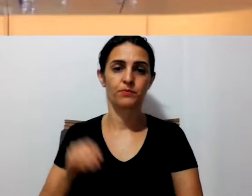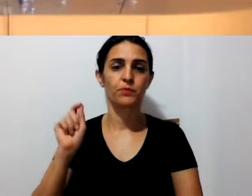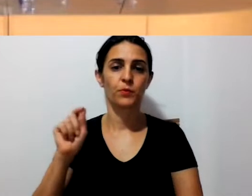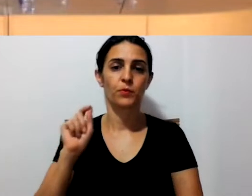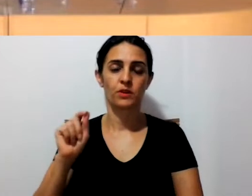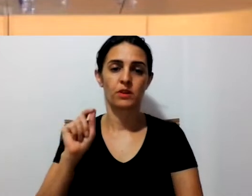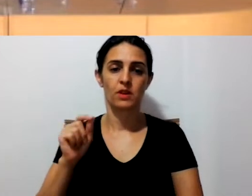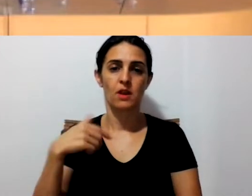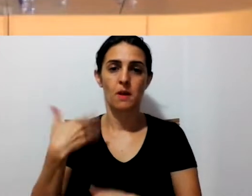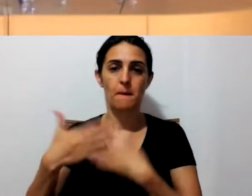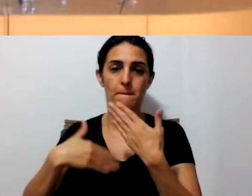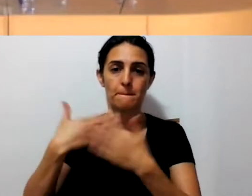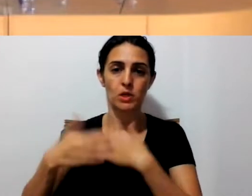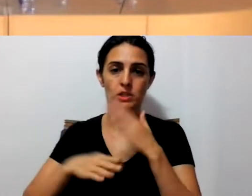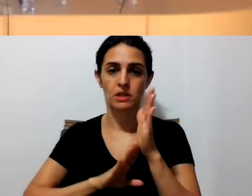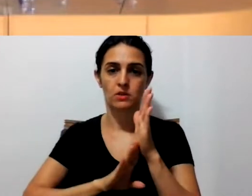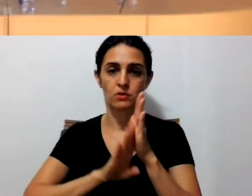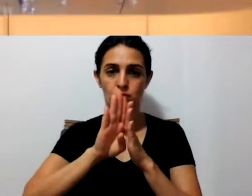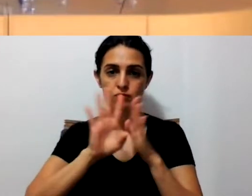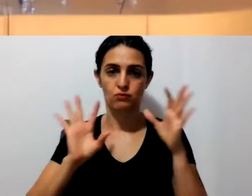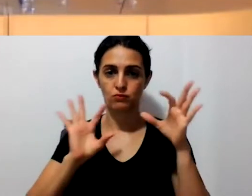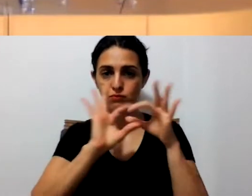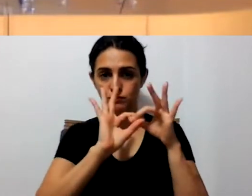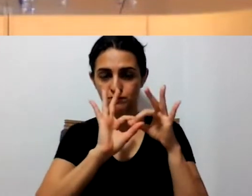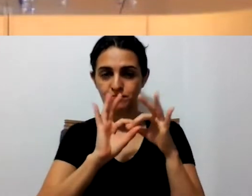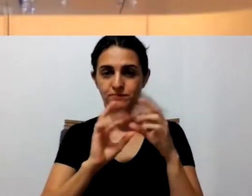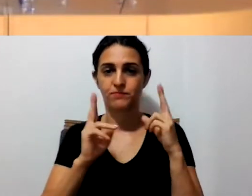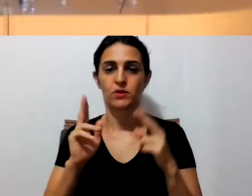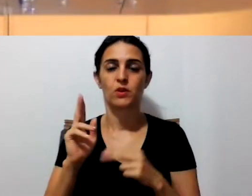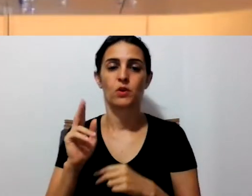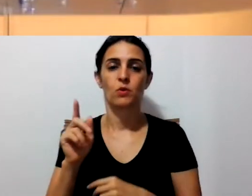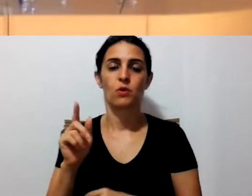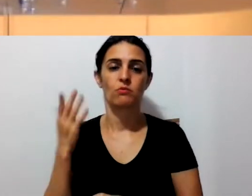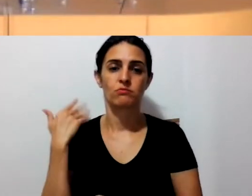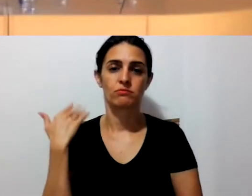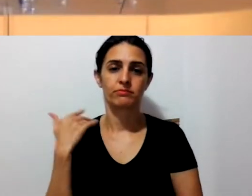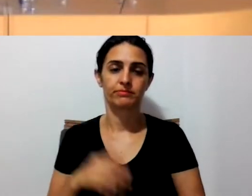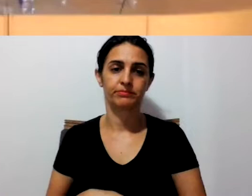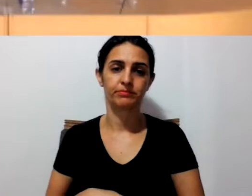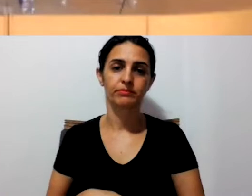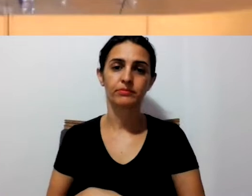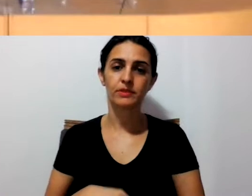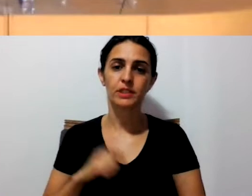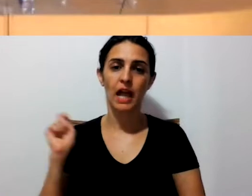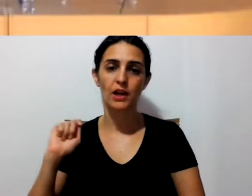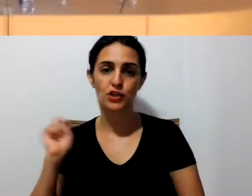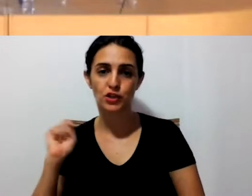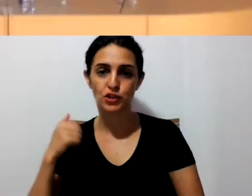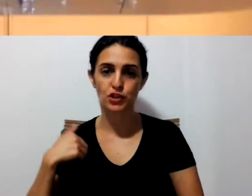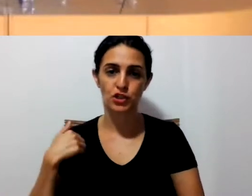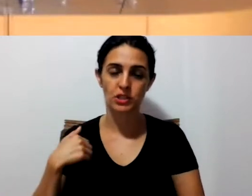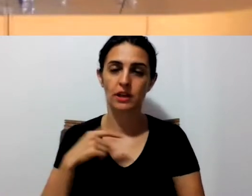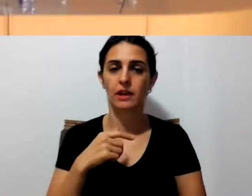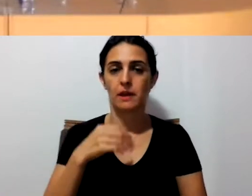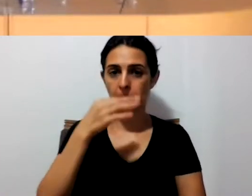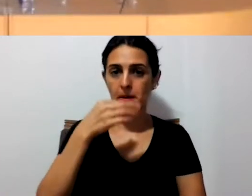will then define its position in an initial memorandum to the remaining OECD standards. I should